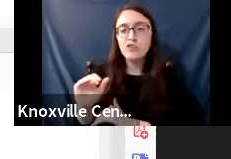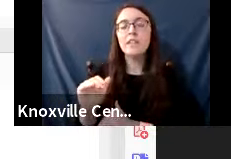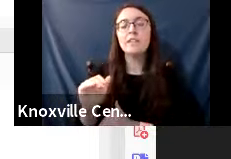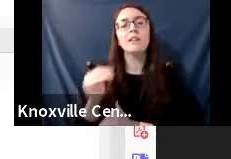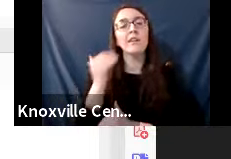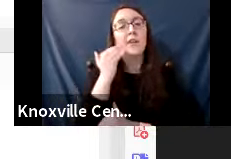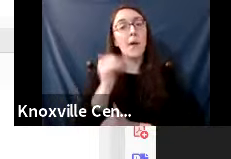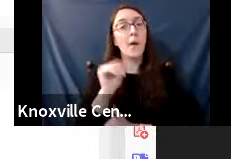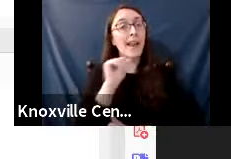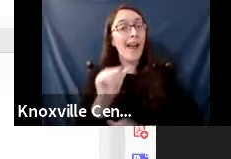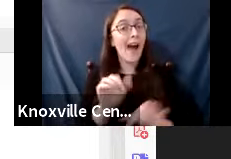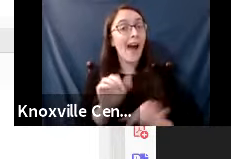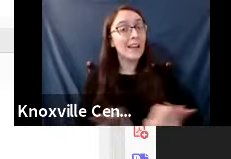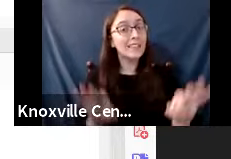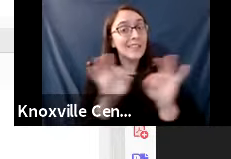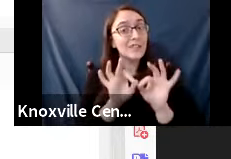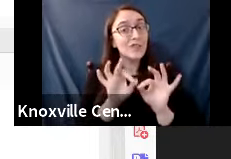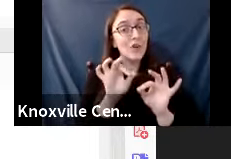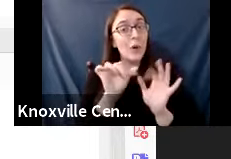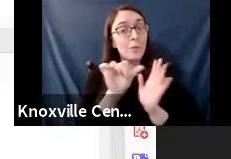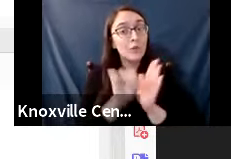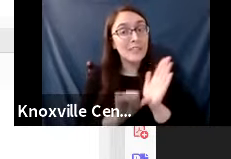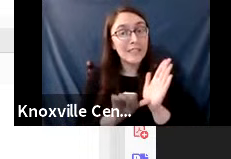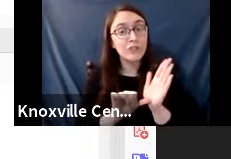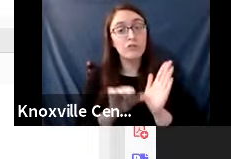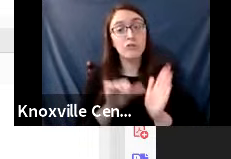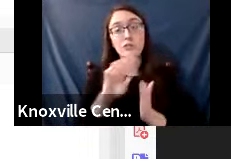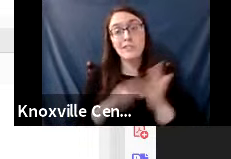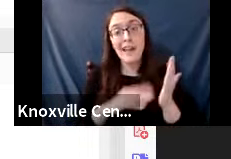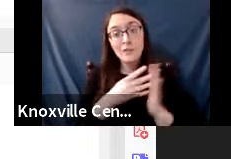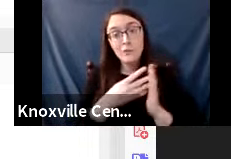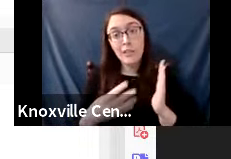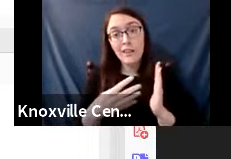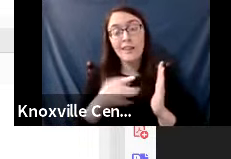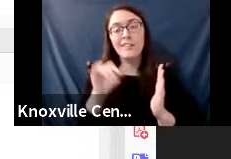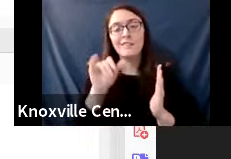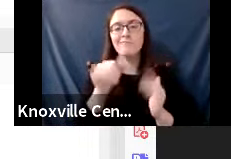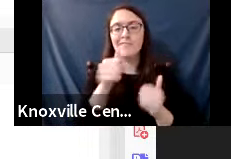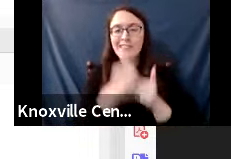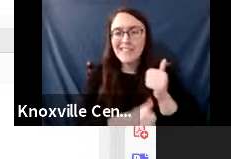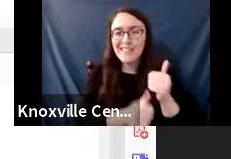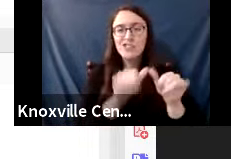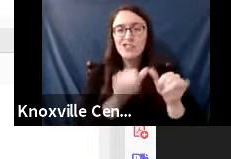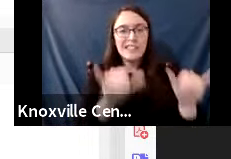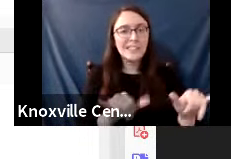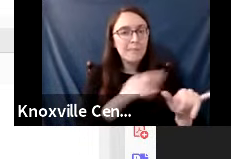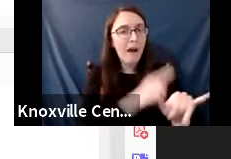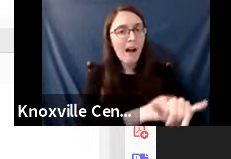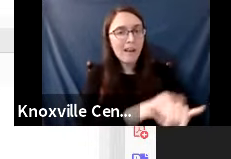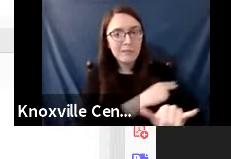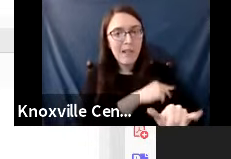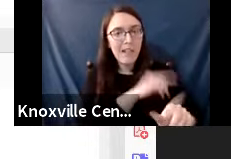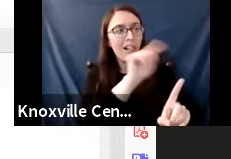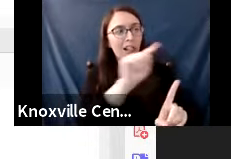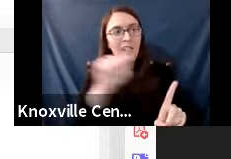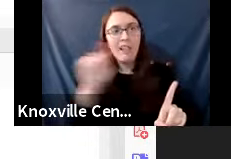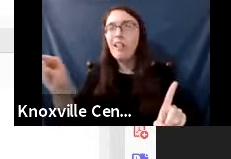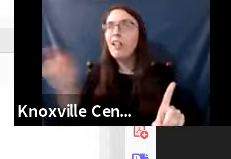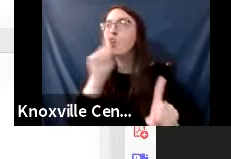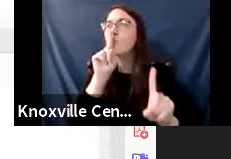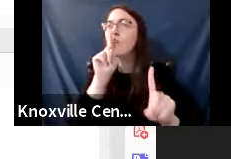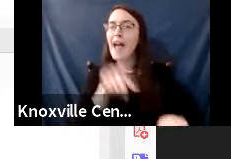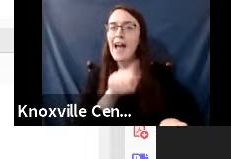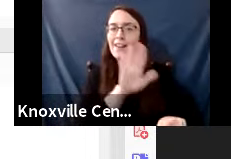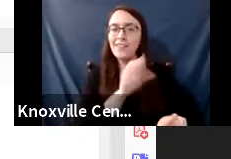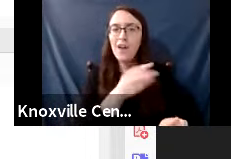procedure scheduling, again, each system is reacting to their own situation, but some of those things have been